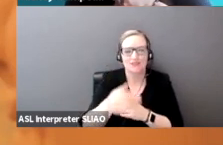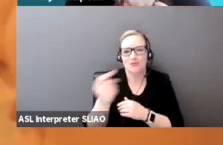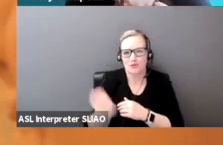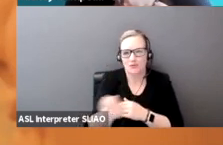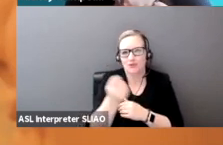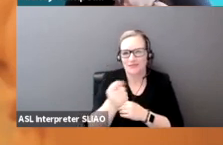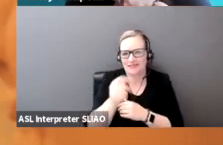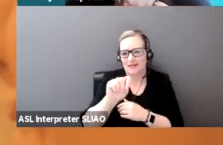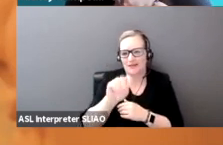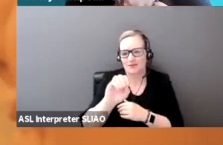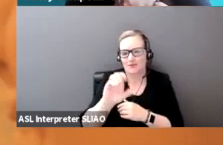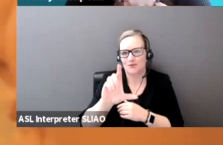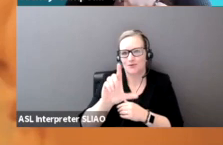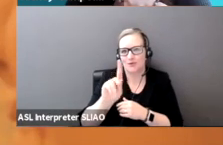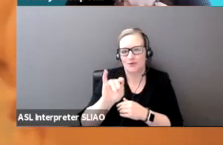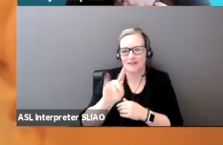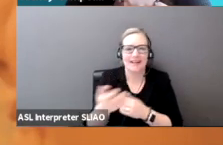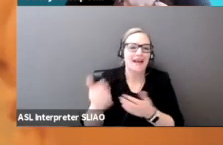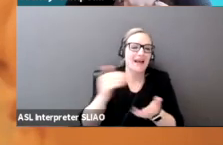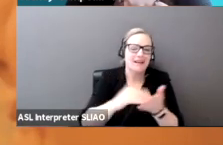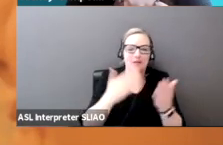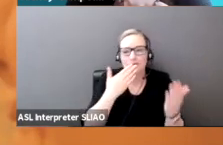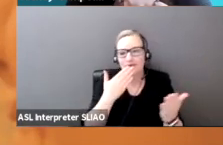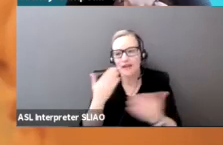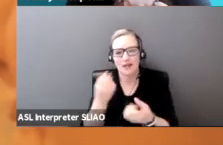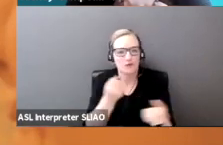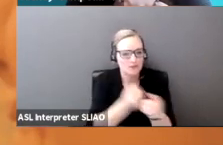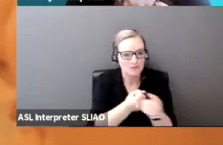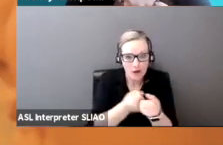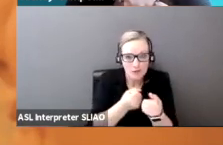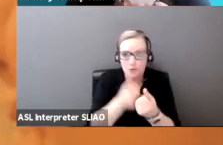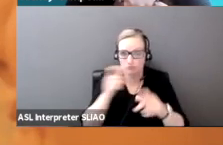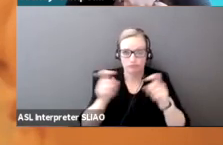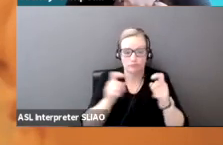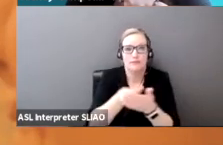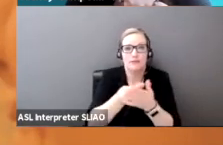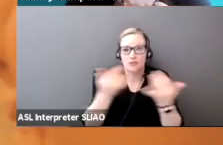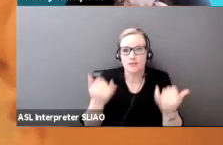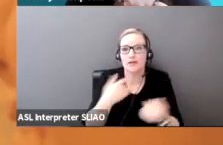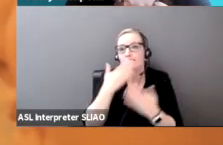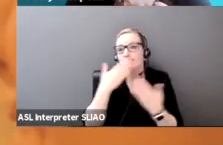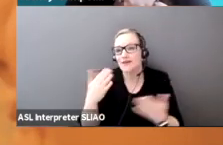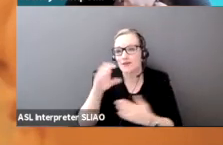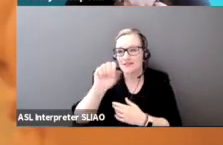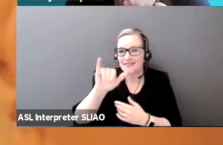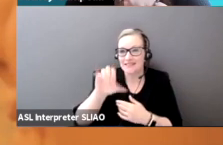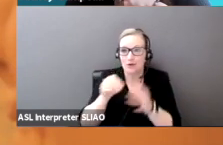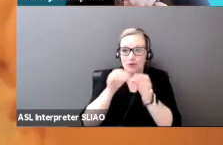you again to all of our sponsors, to Jordan, to Tom, to our SLEO interpreters